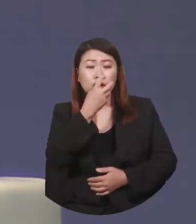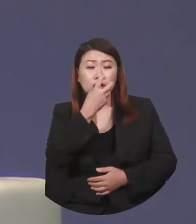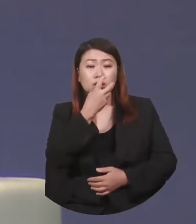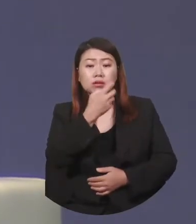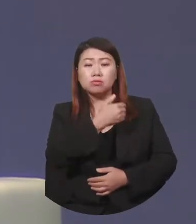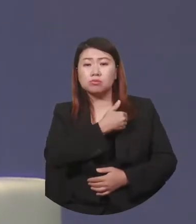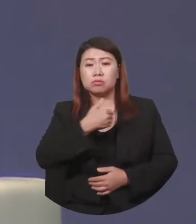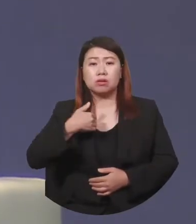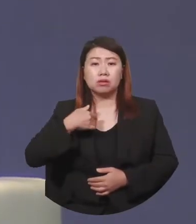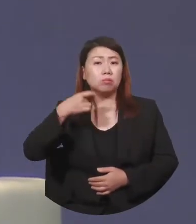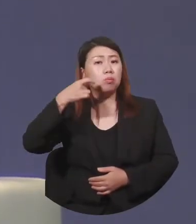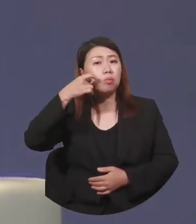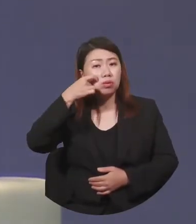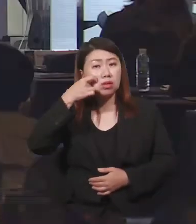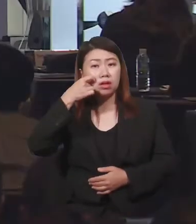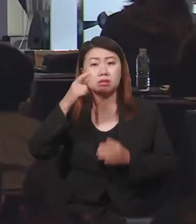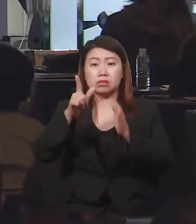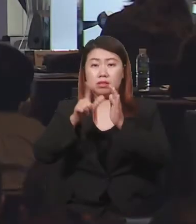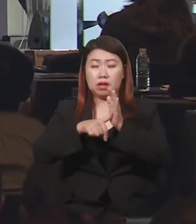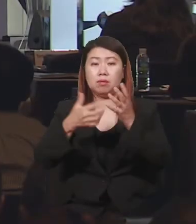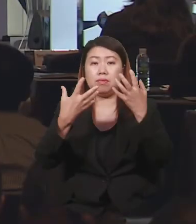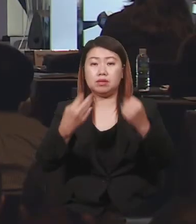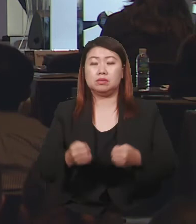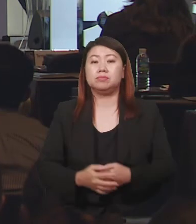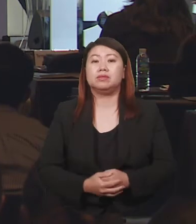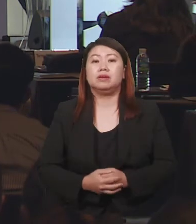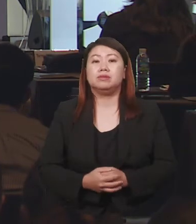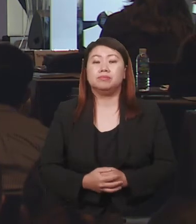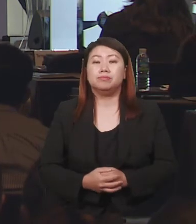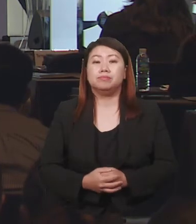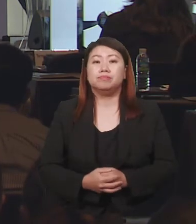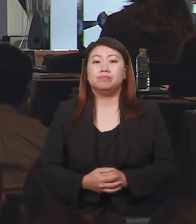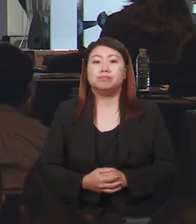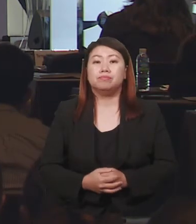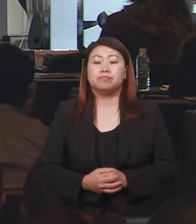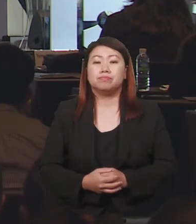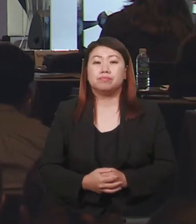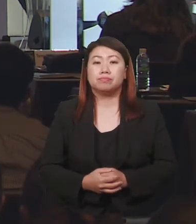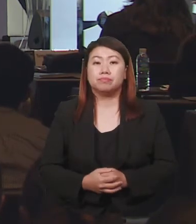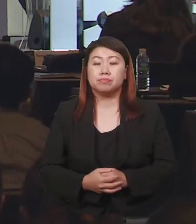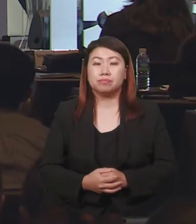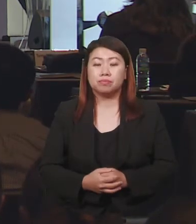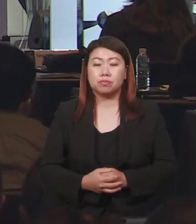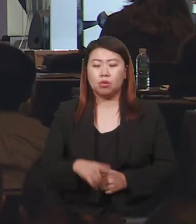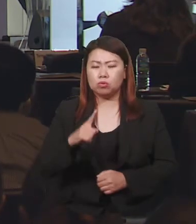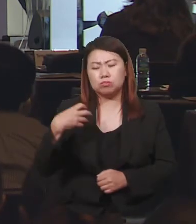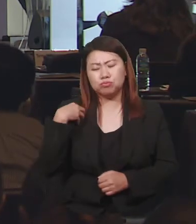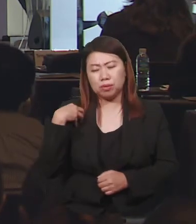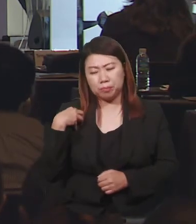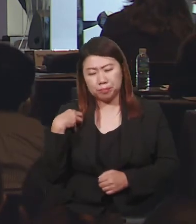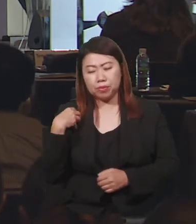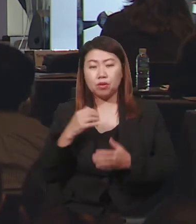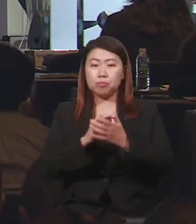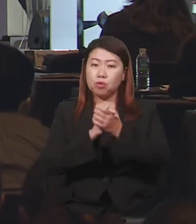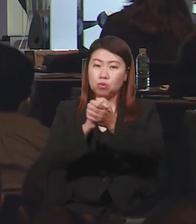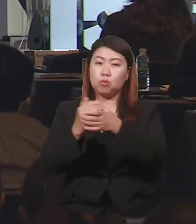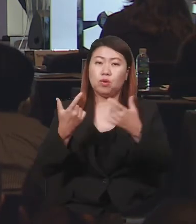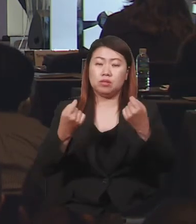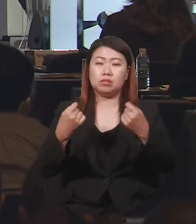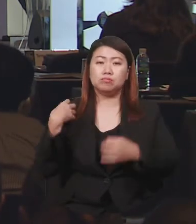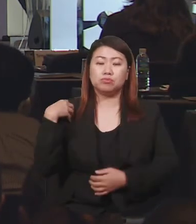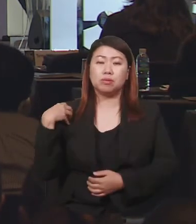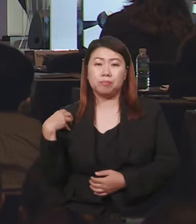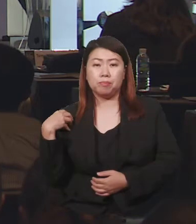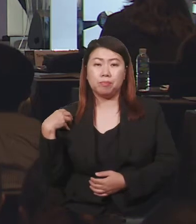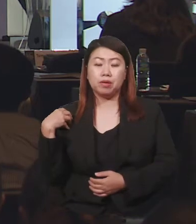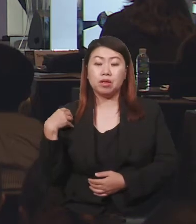you very much, and definitely hear the point about the burden, I guess, of cooperation. Perhaps my colleague from